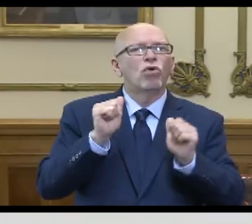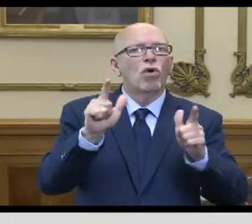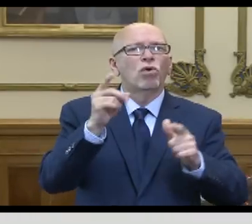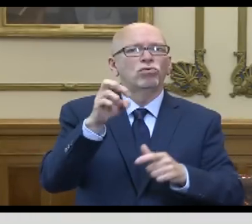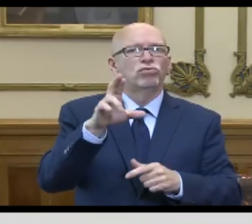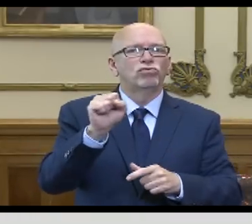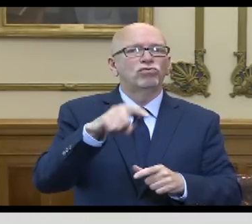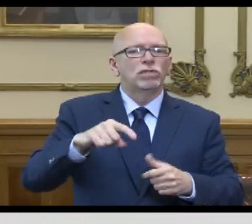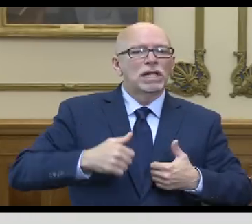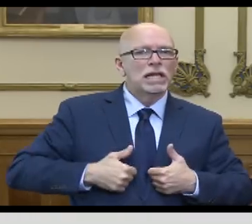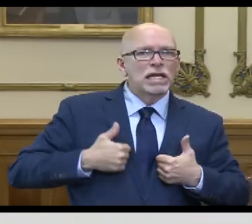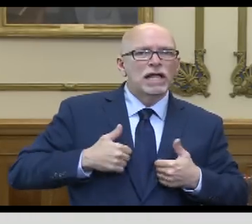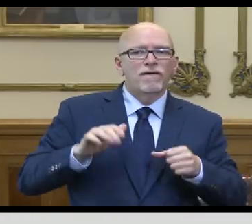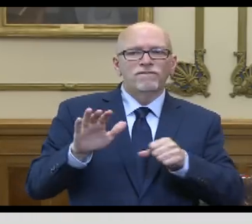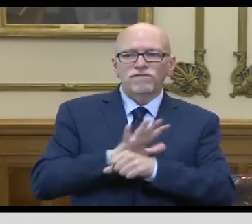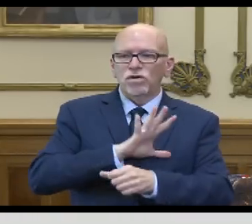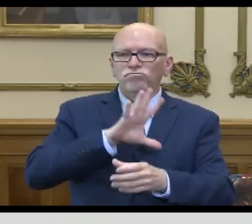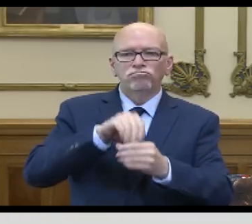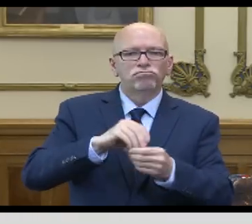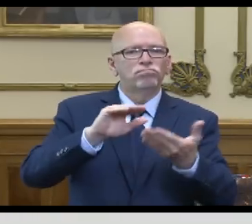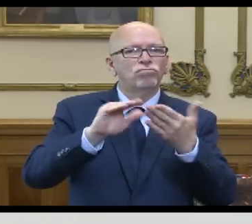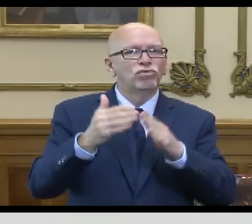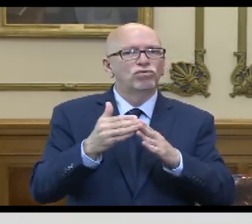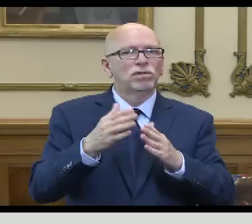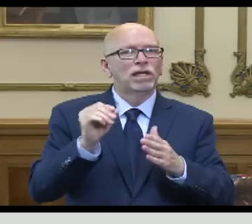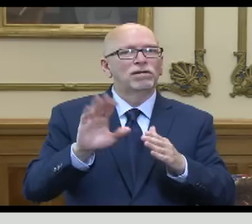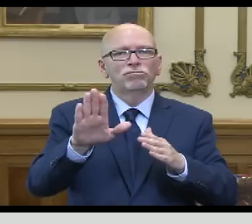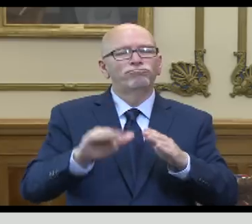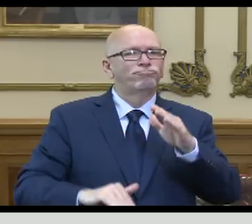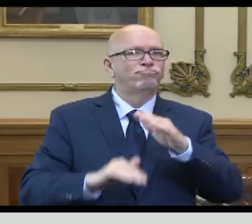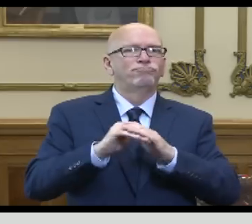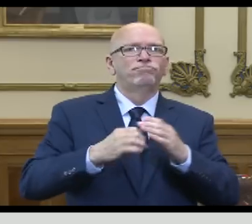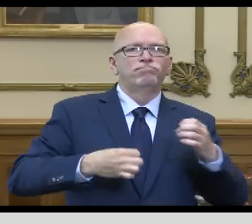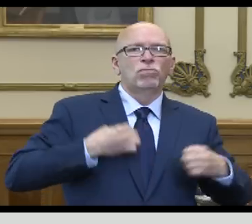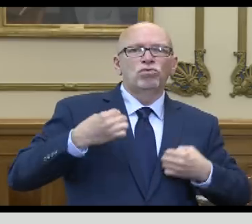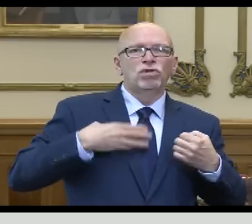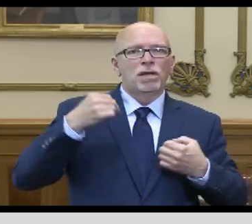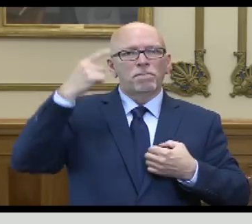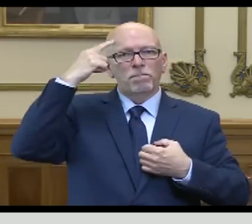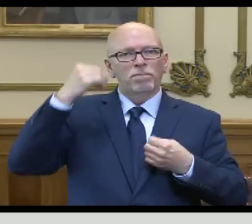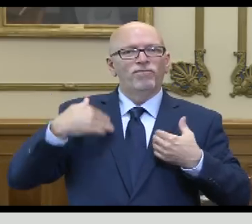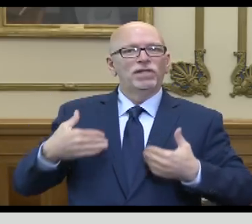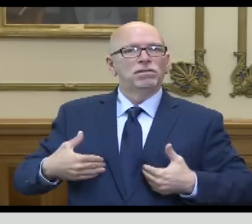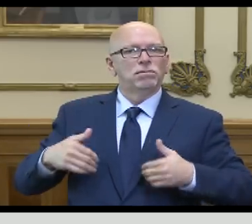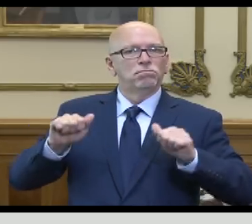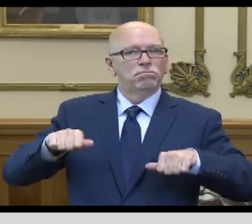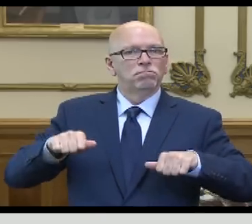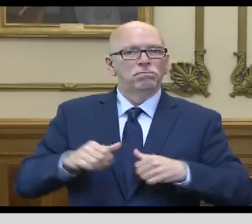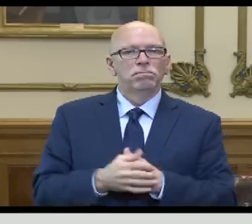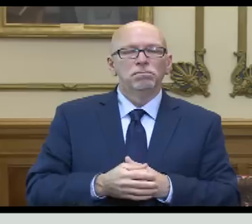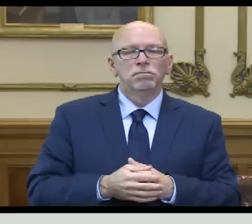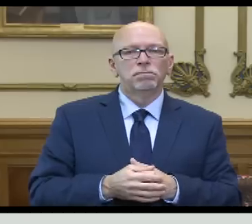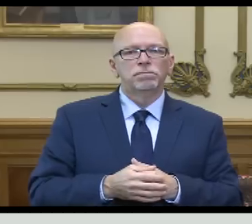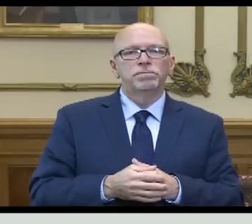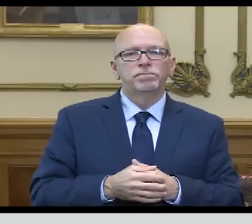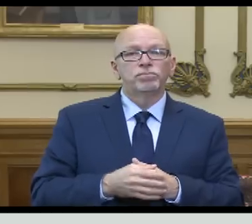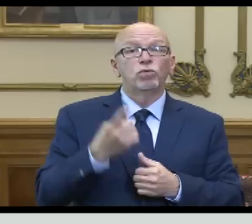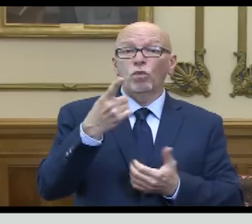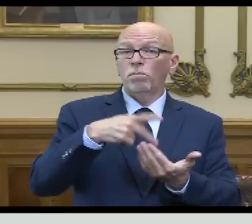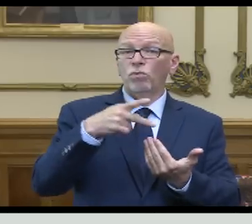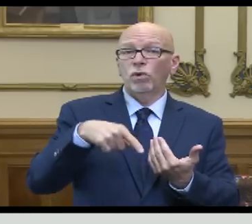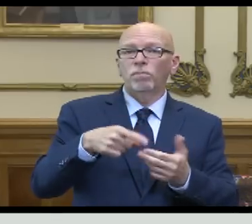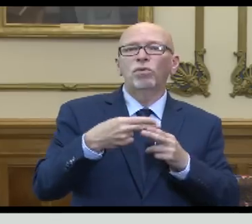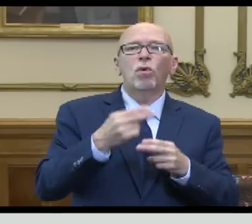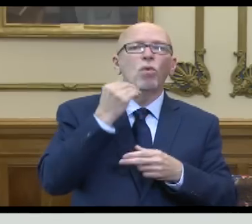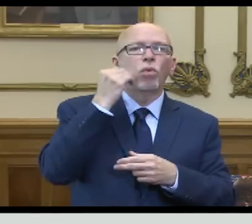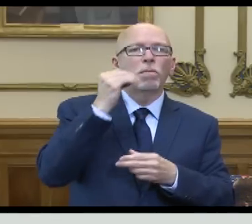Hoosiers live in fully engaged communities and reach their greatest emotional, mental, and physical well-being. One of these programs is our